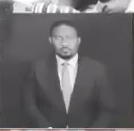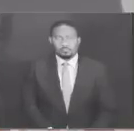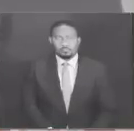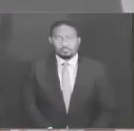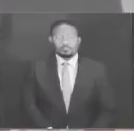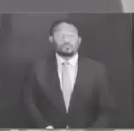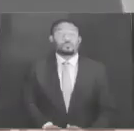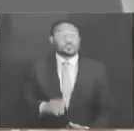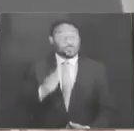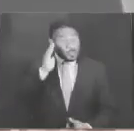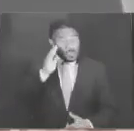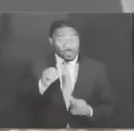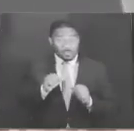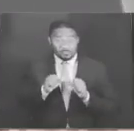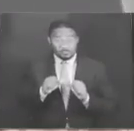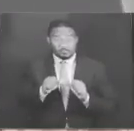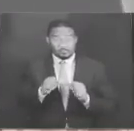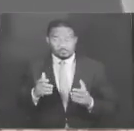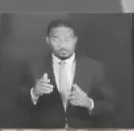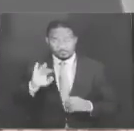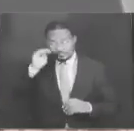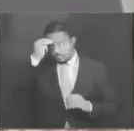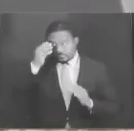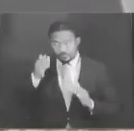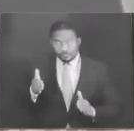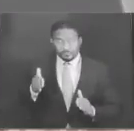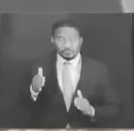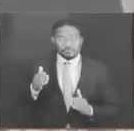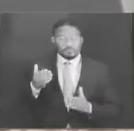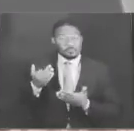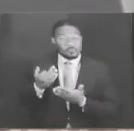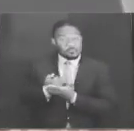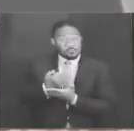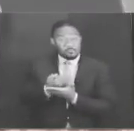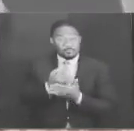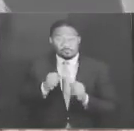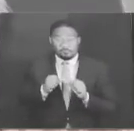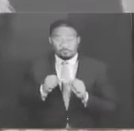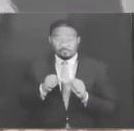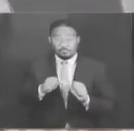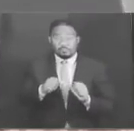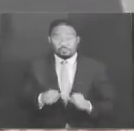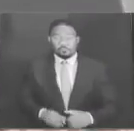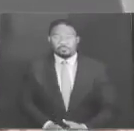Proceed. Honorable Finance Minister, you have the floor.